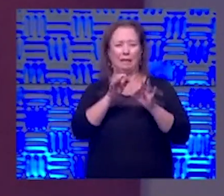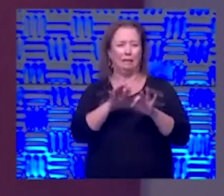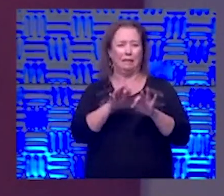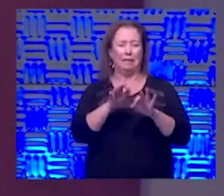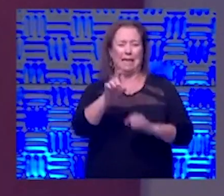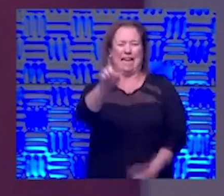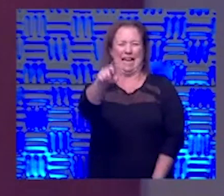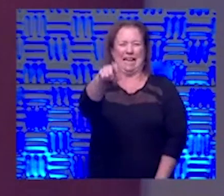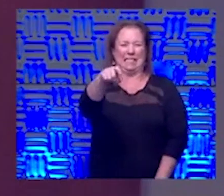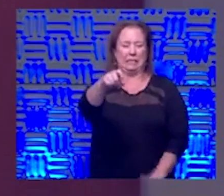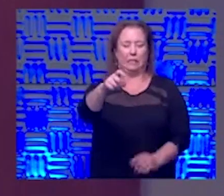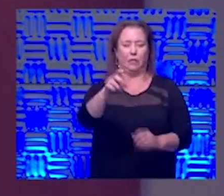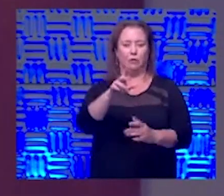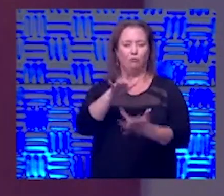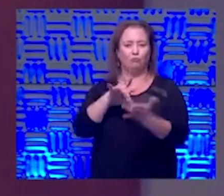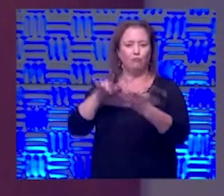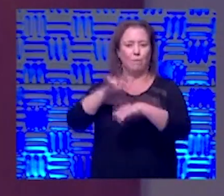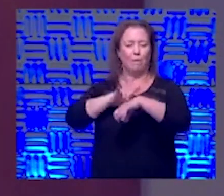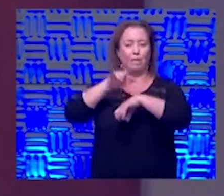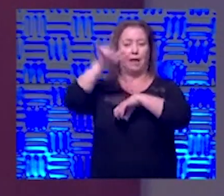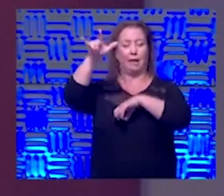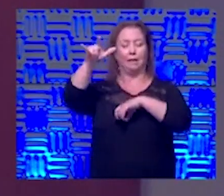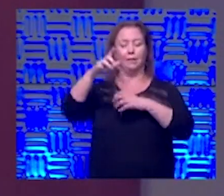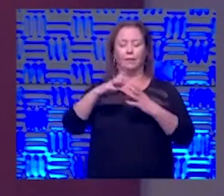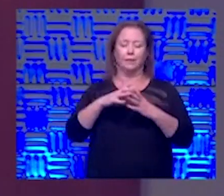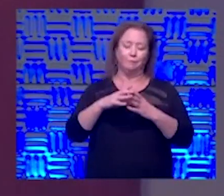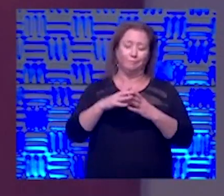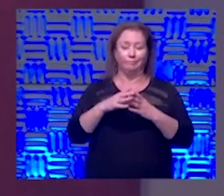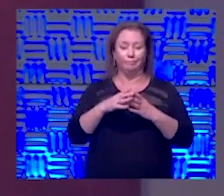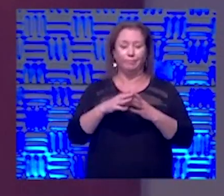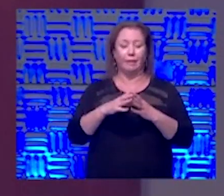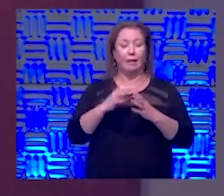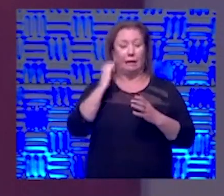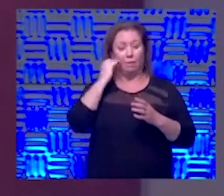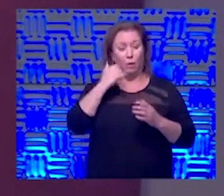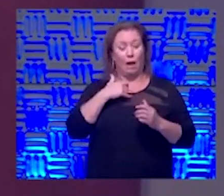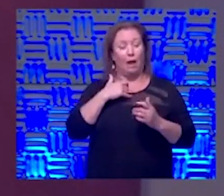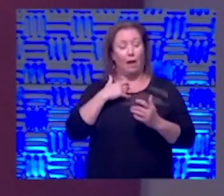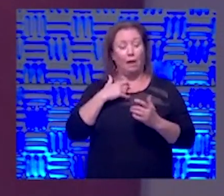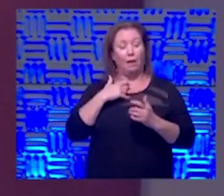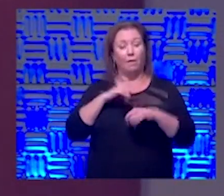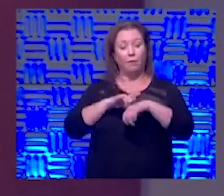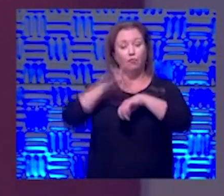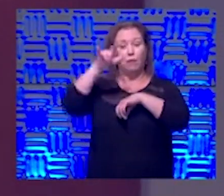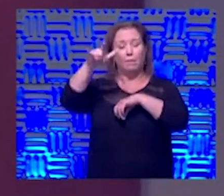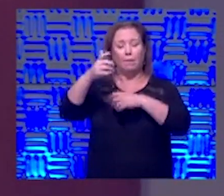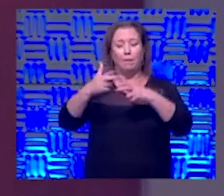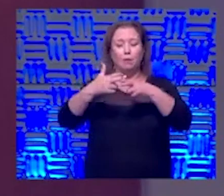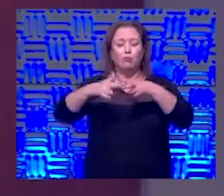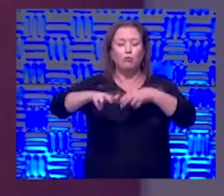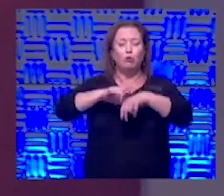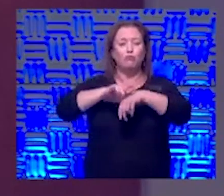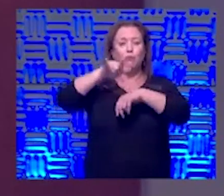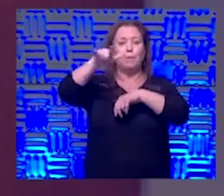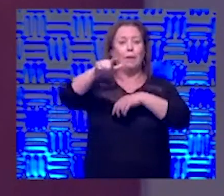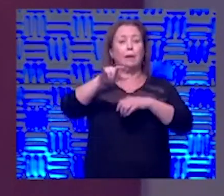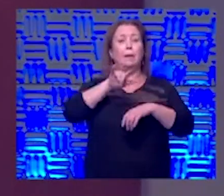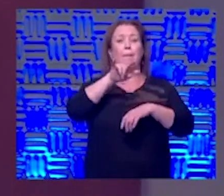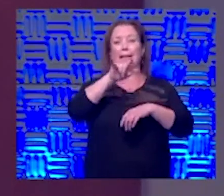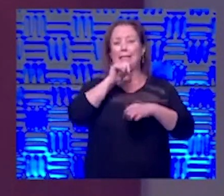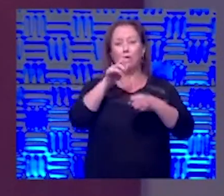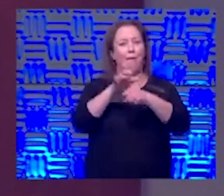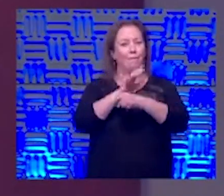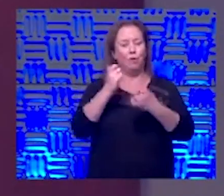trip, but I think by taking precautions, if you have a trip, if it's a short trip, I know the planes are not full